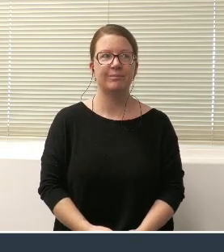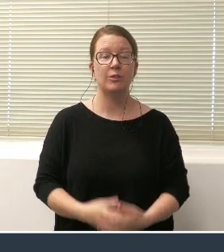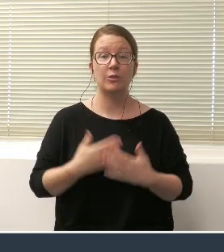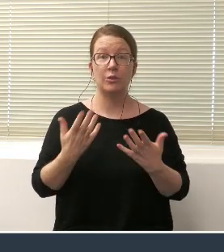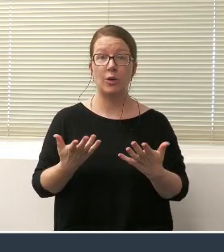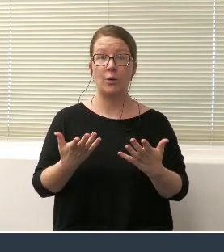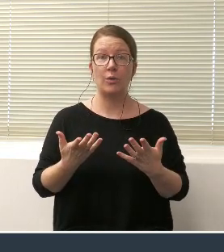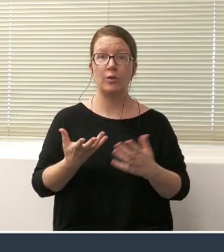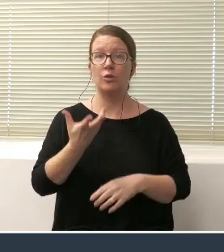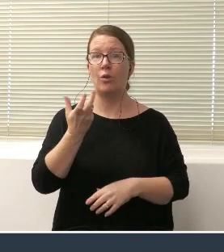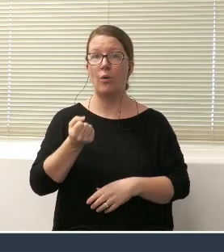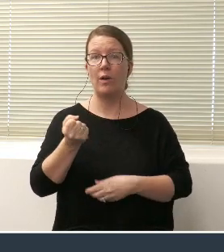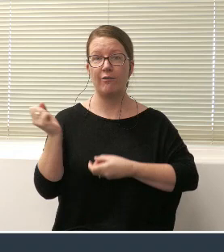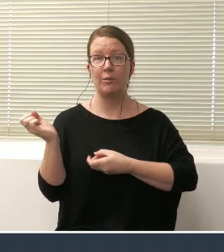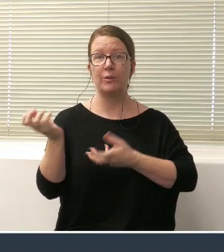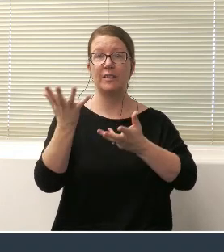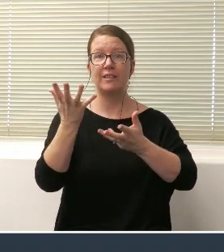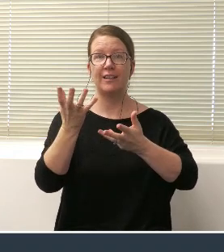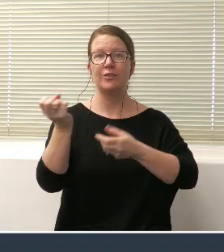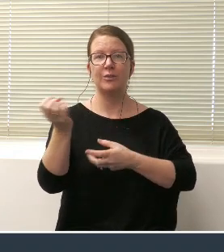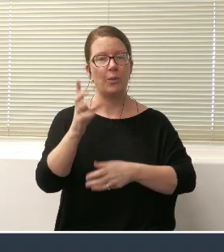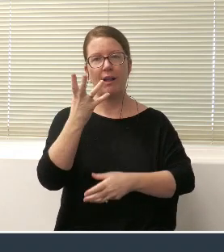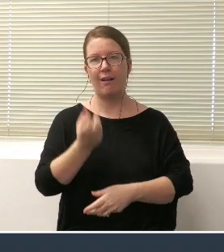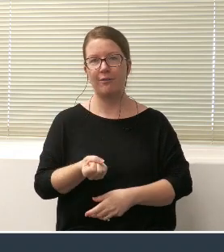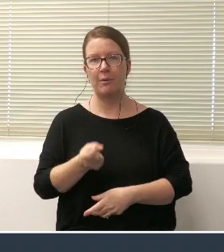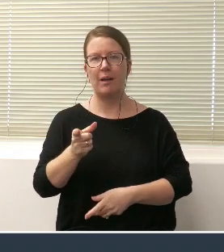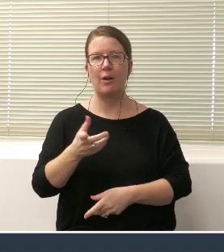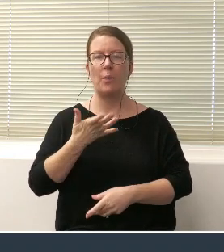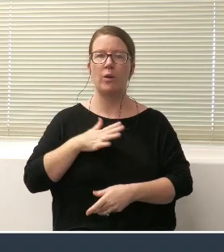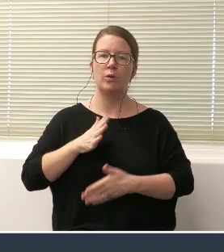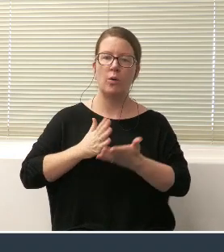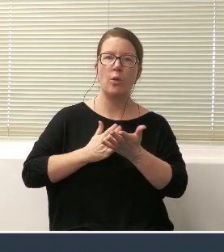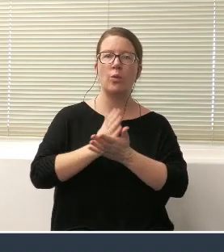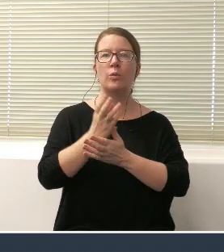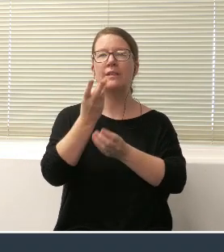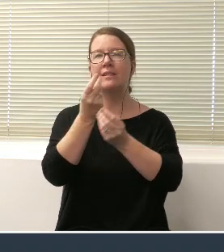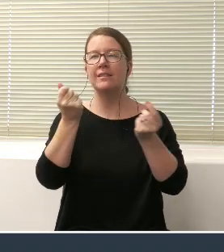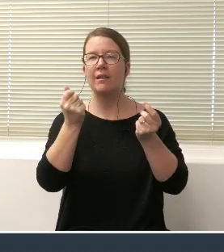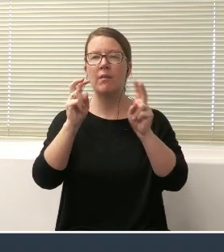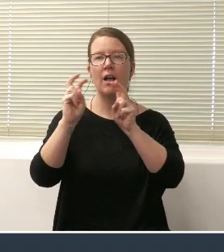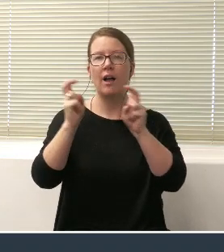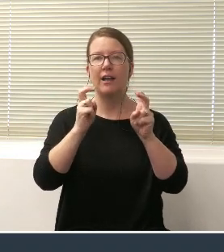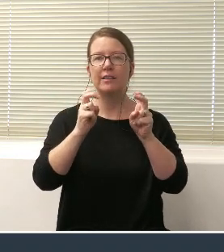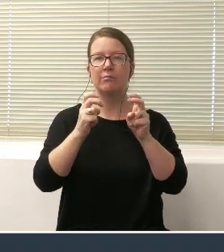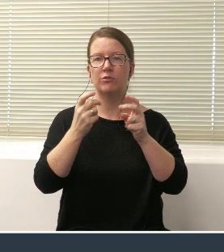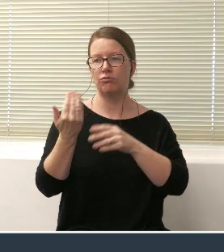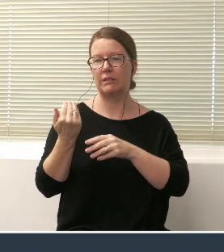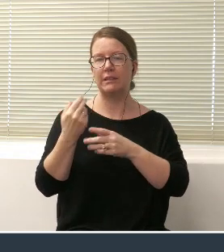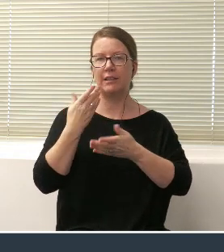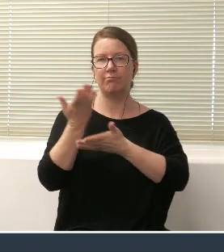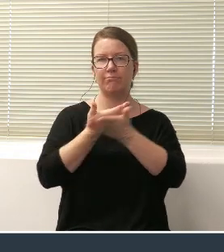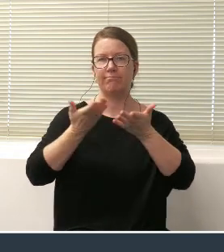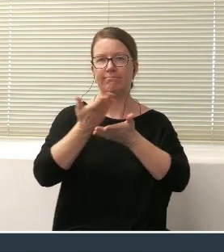So I haven't got any presentation to put up, but I thought it would be worth just going through a couple of the items that have been mentioned over the last few days.